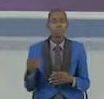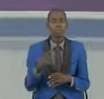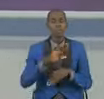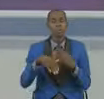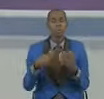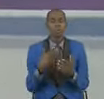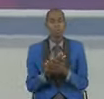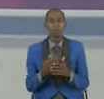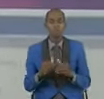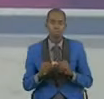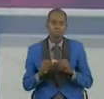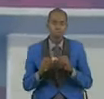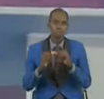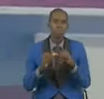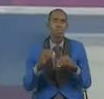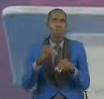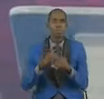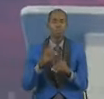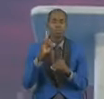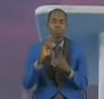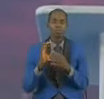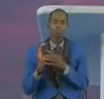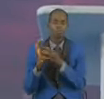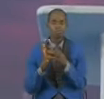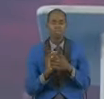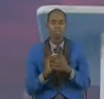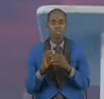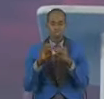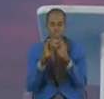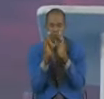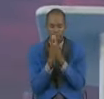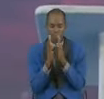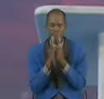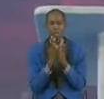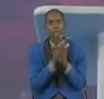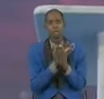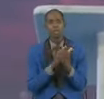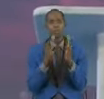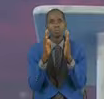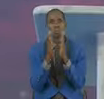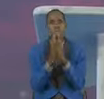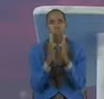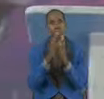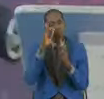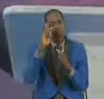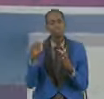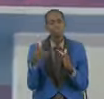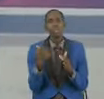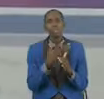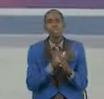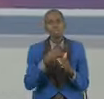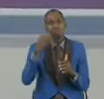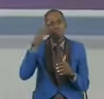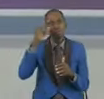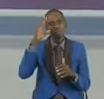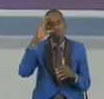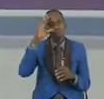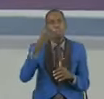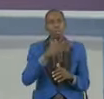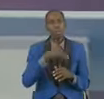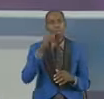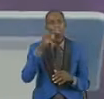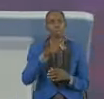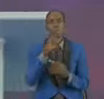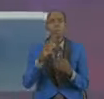one accord in prayer and supplication for the men and the women. And when the day of Pentecost was